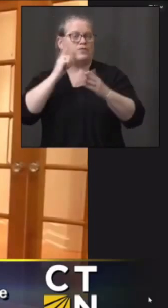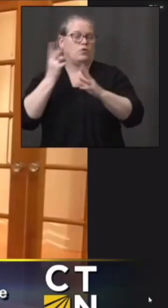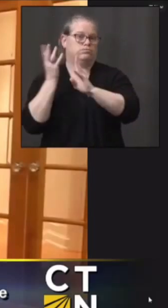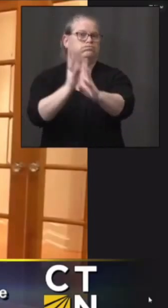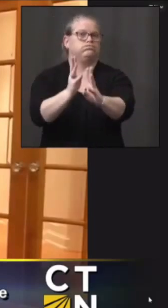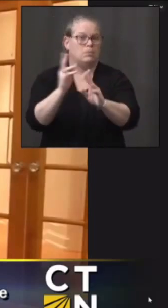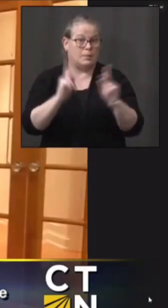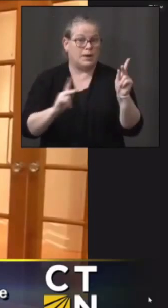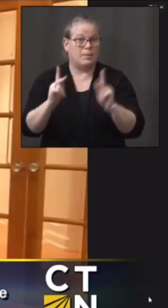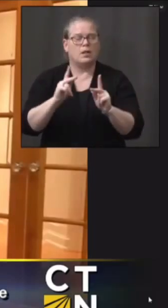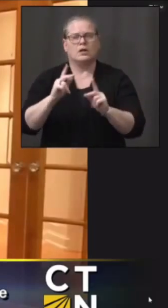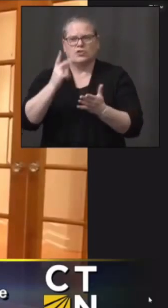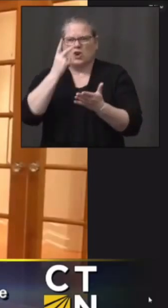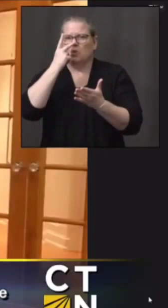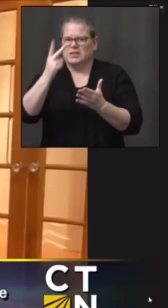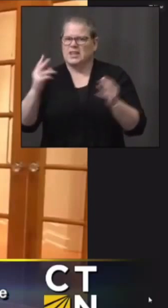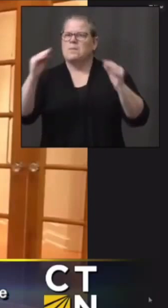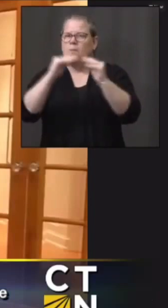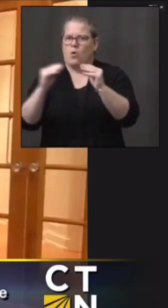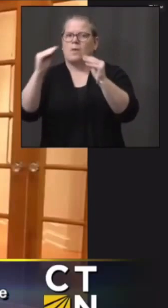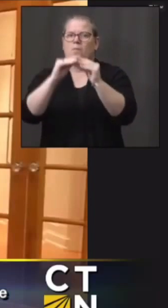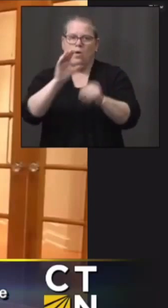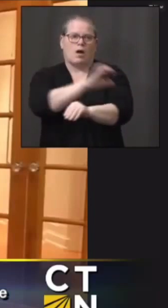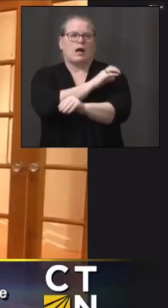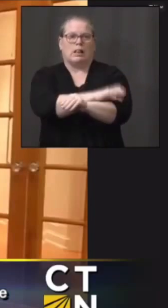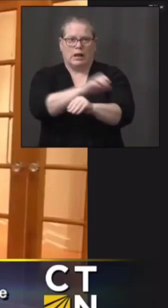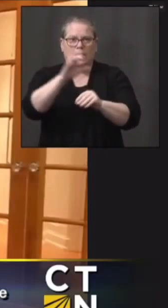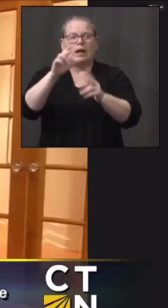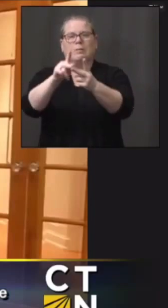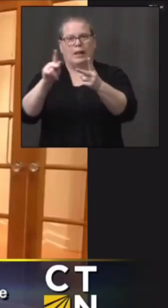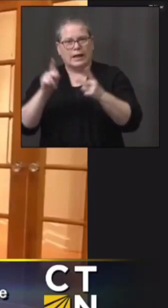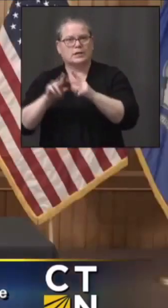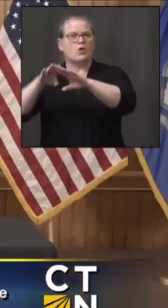of administration sites across the state.